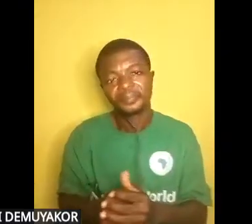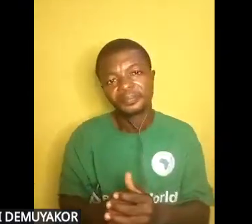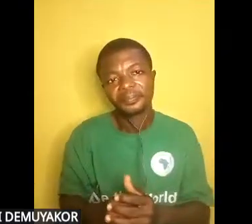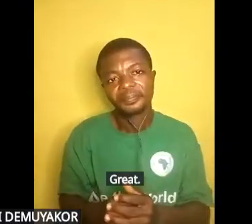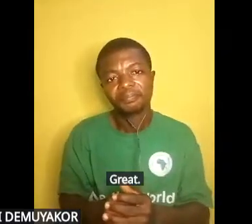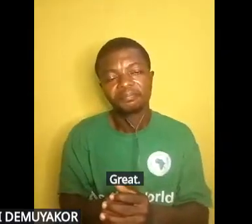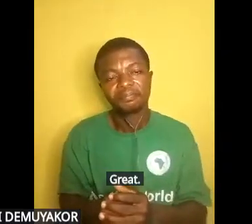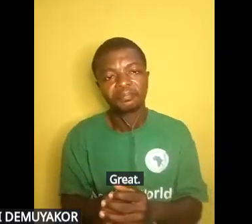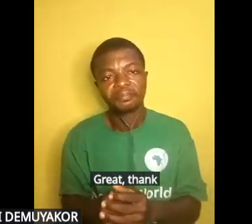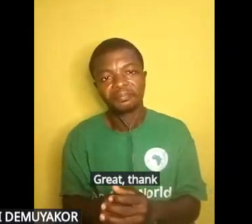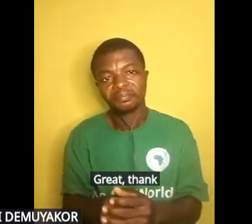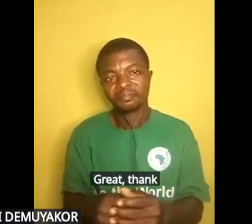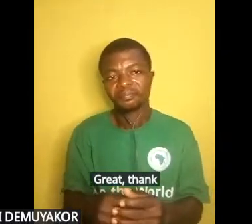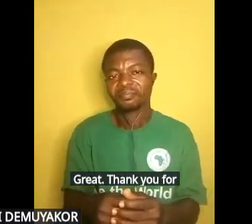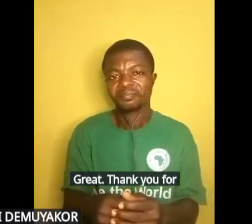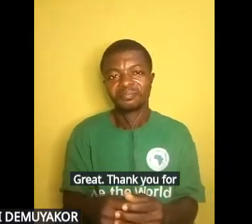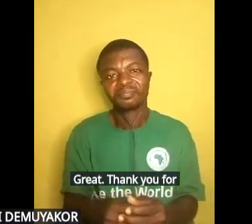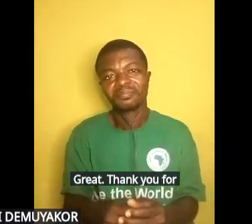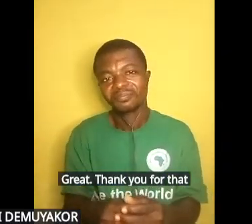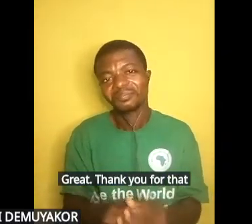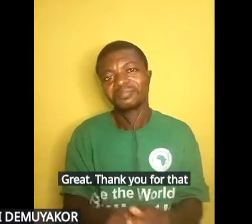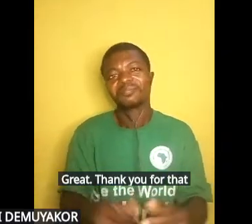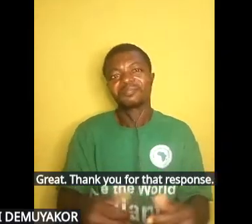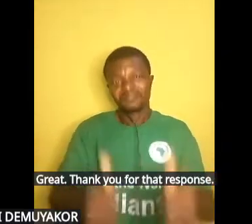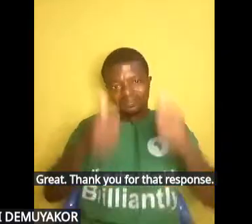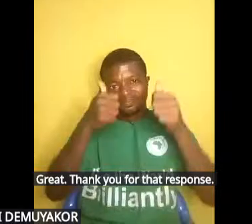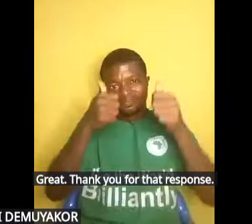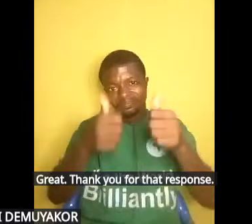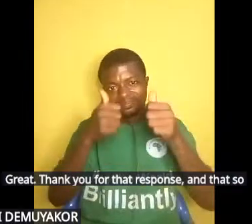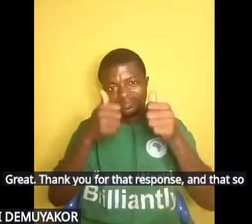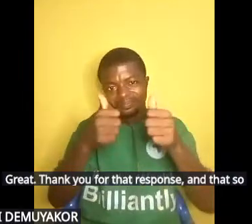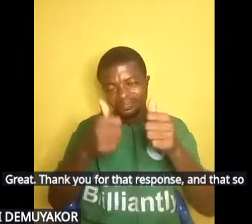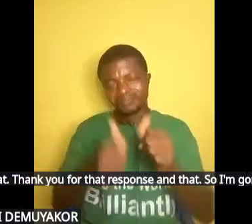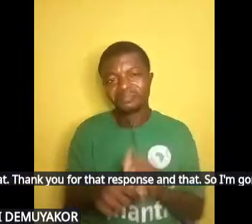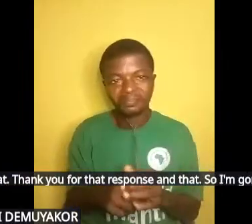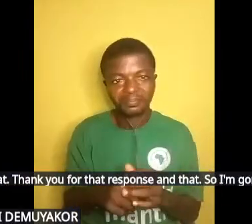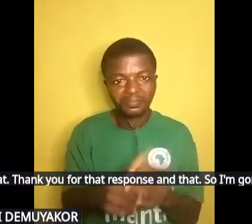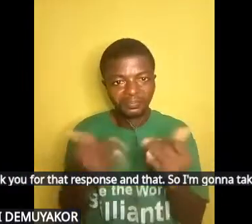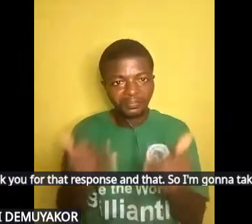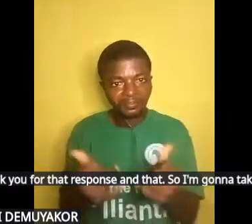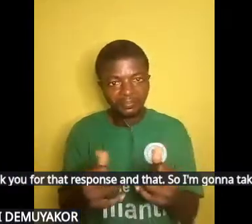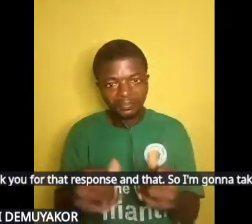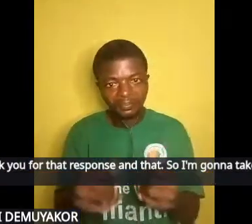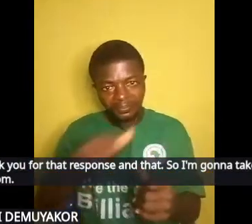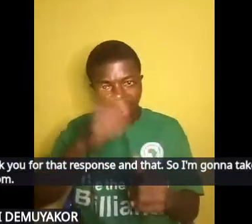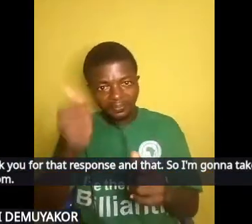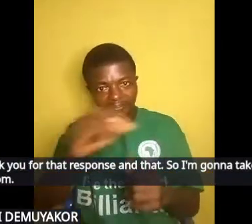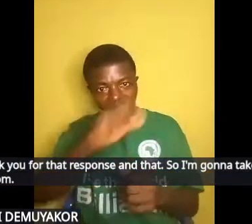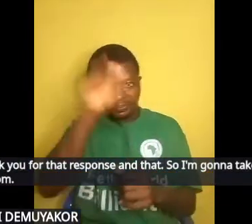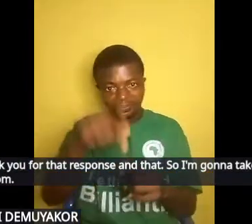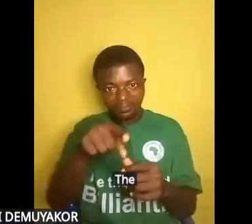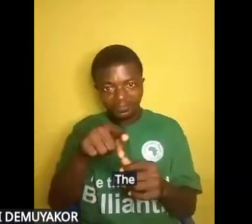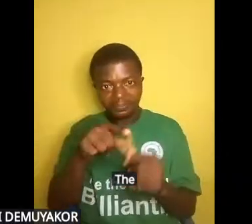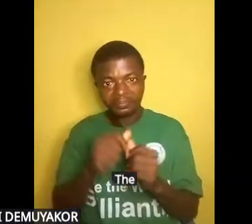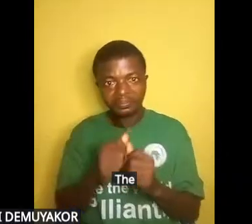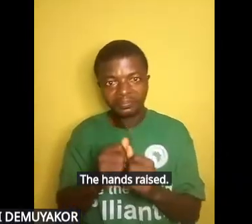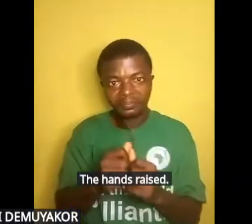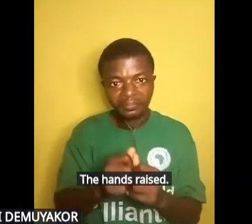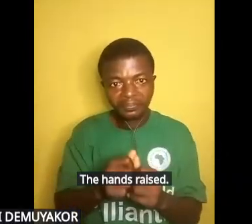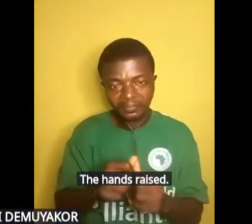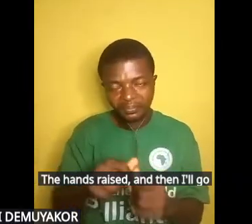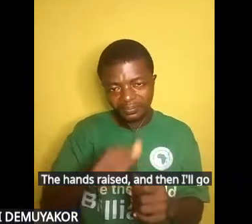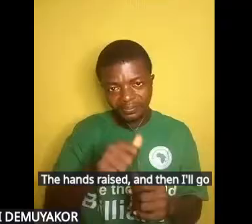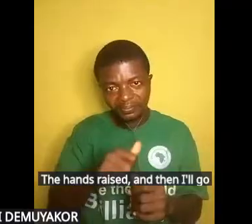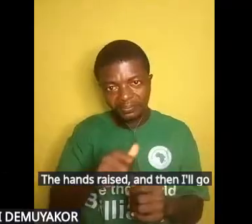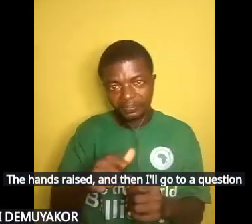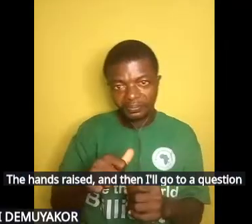Great, thank you for that response, Nat. So I'm going to take one more question from the hands raised, and then I'll go to a question